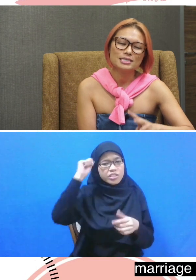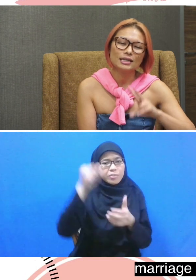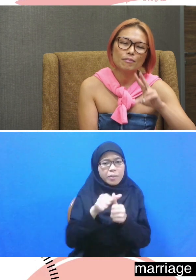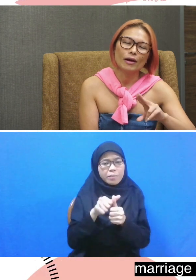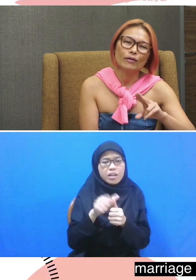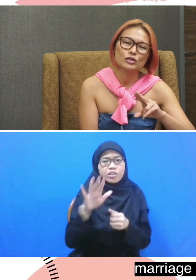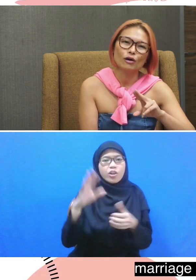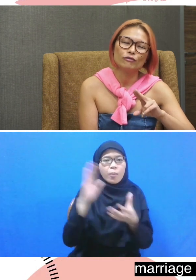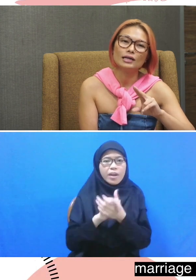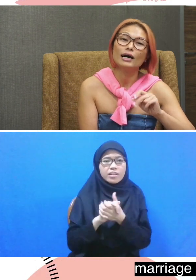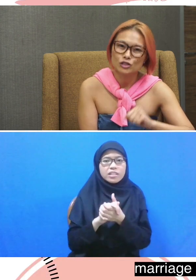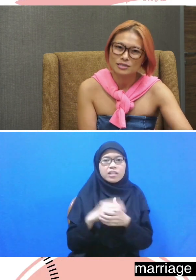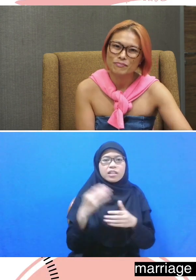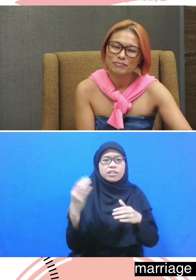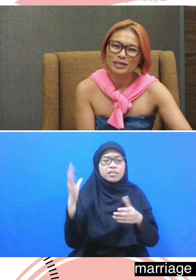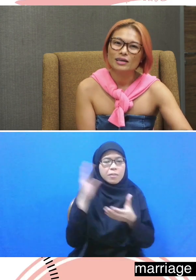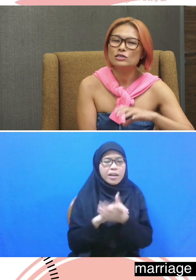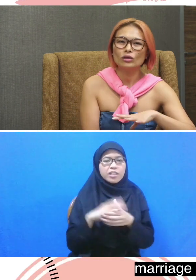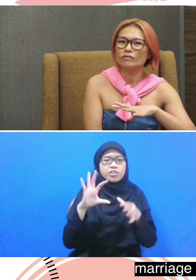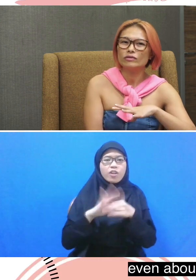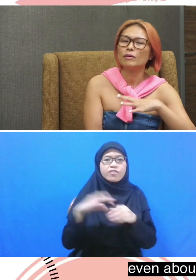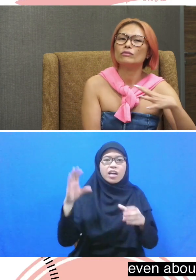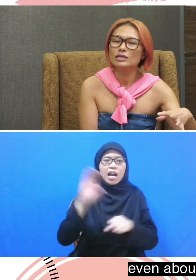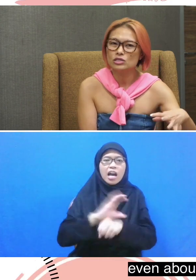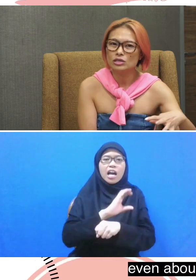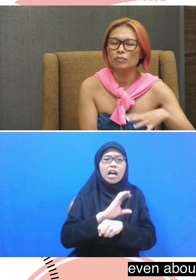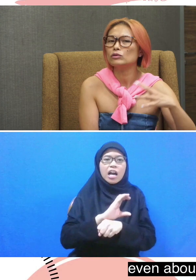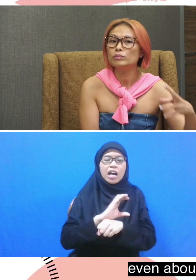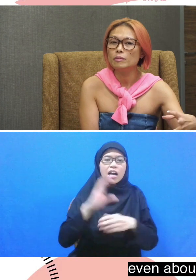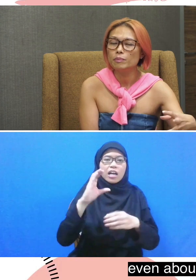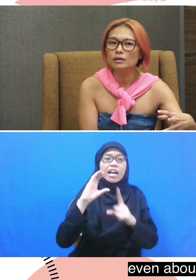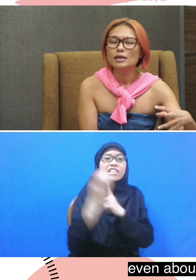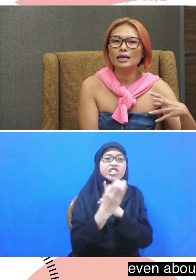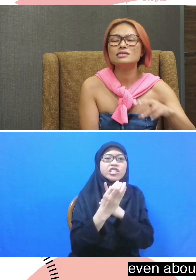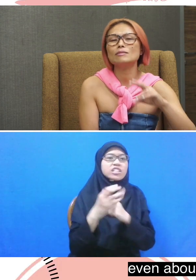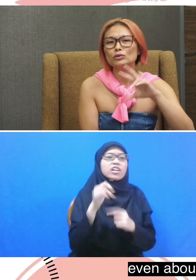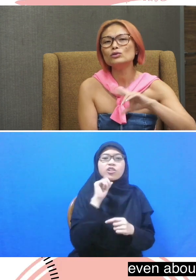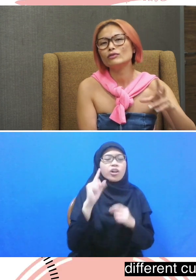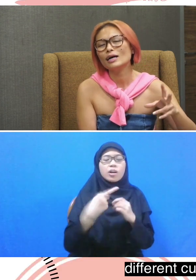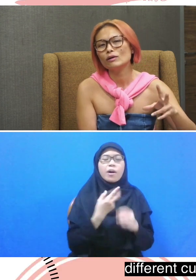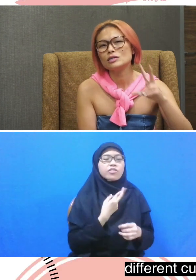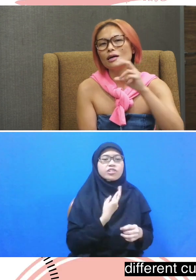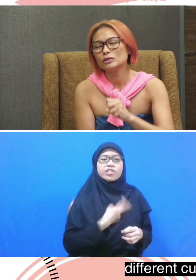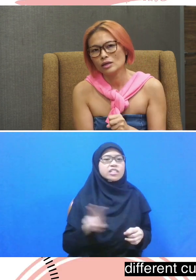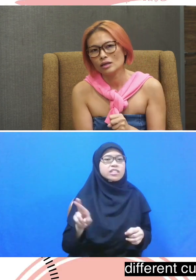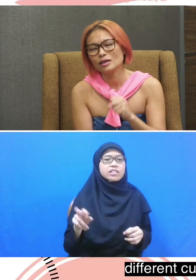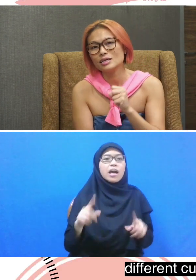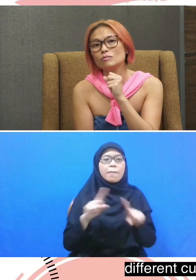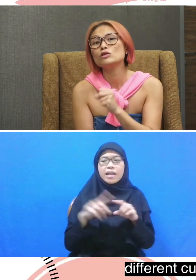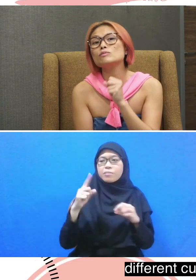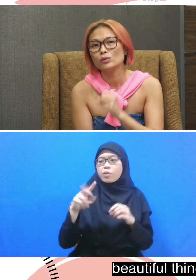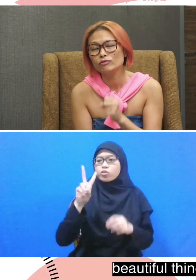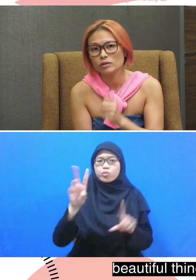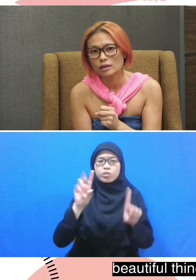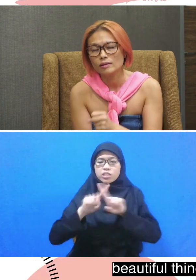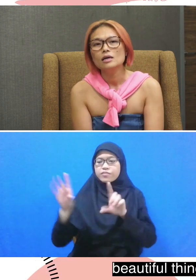is basically a marriage of cultures. It's not even about the religion or about two people. It is about two different cultures coming together. And that's the